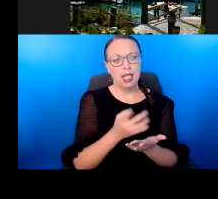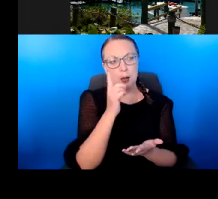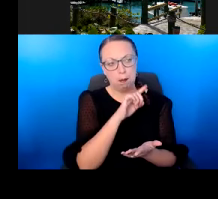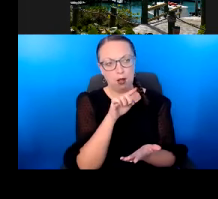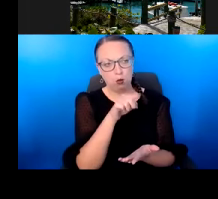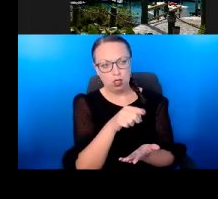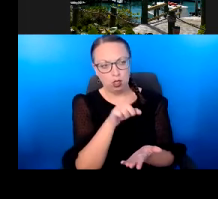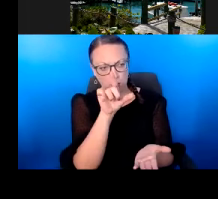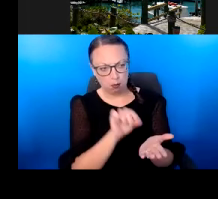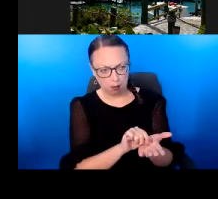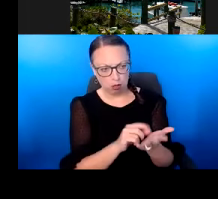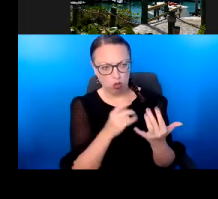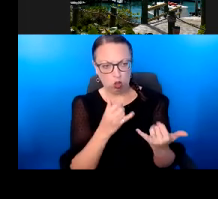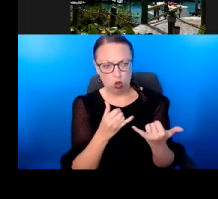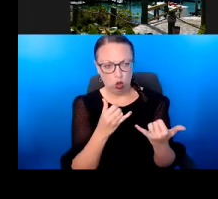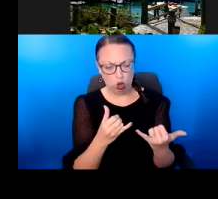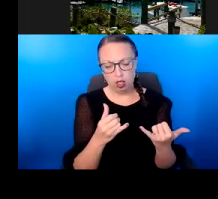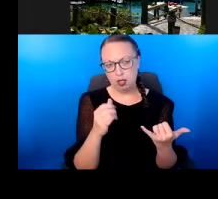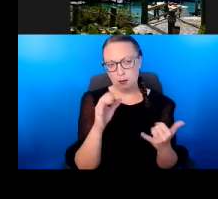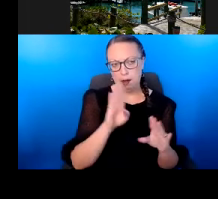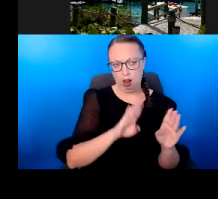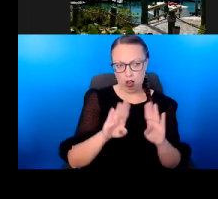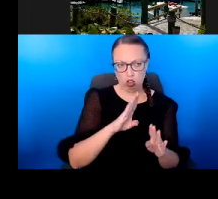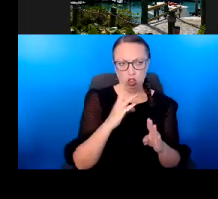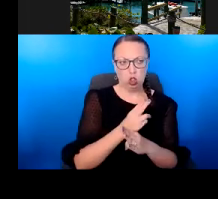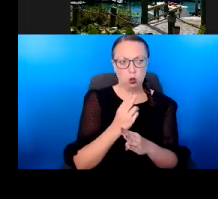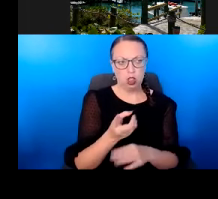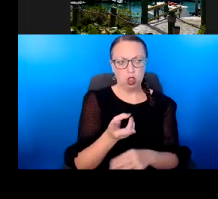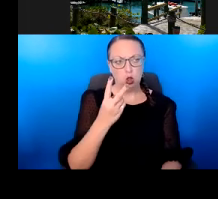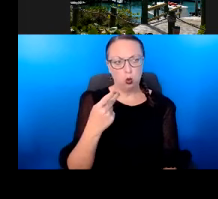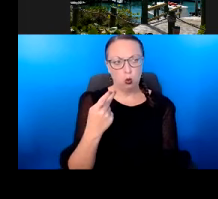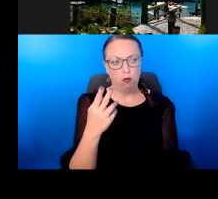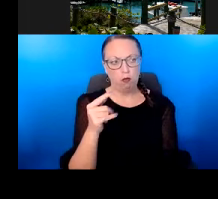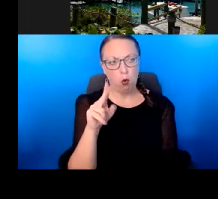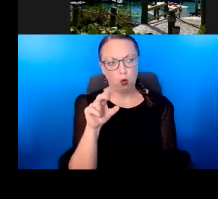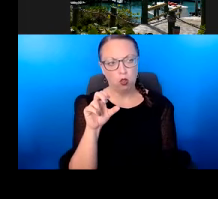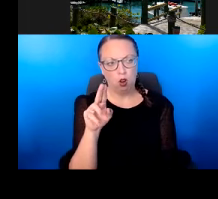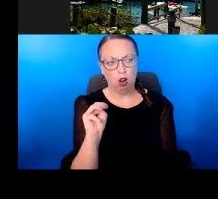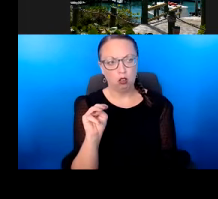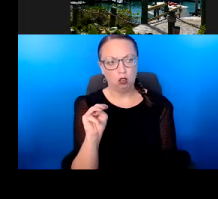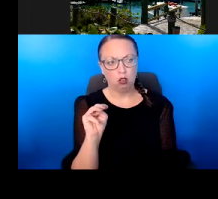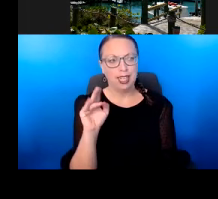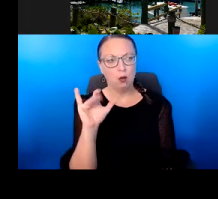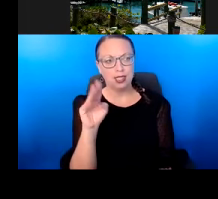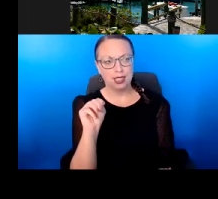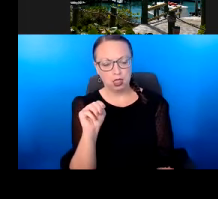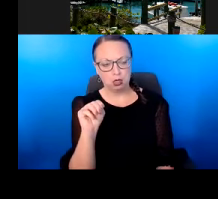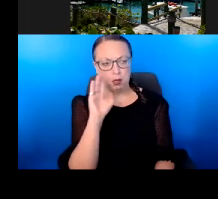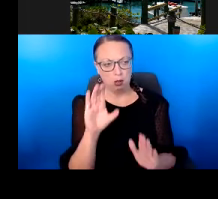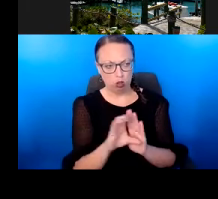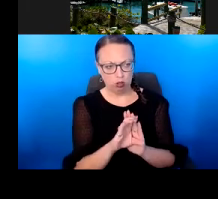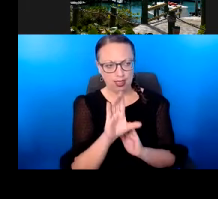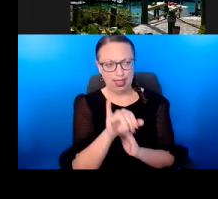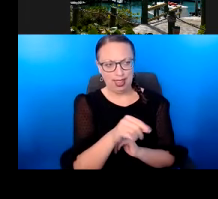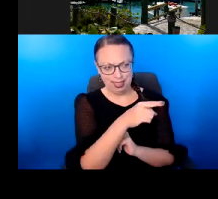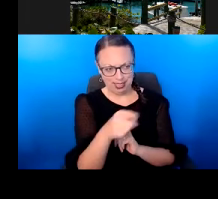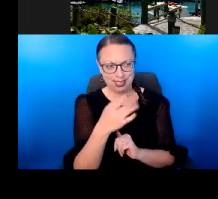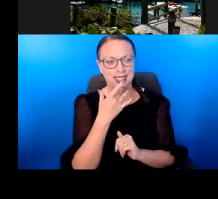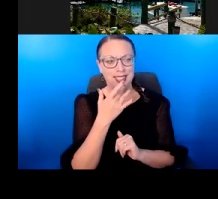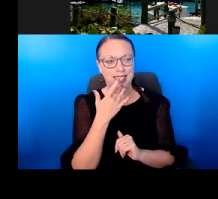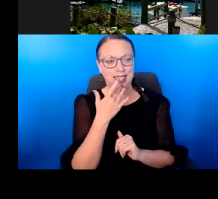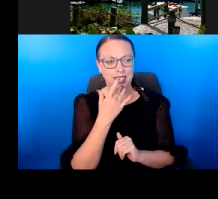Biology using 2-photon calcium imaging. And this is what they said: taste qualities in gustatory insula cortex of